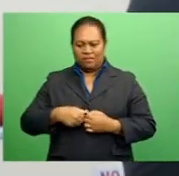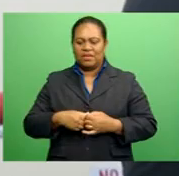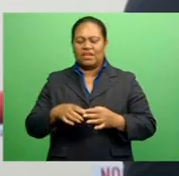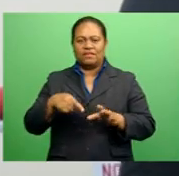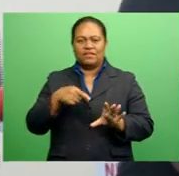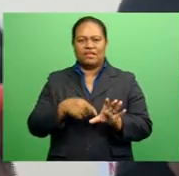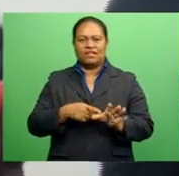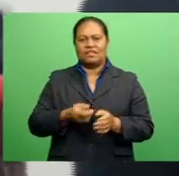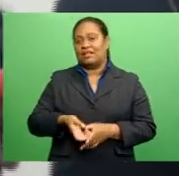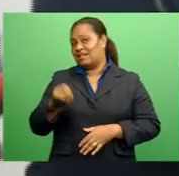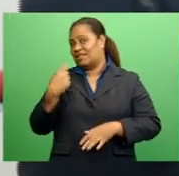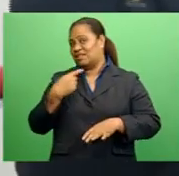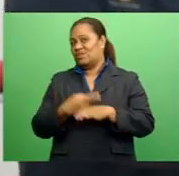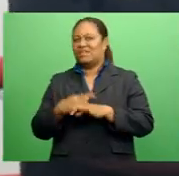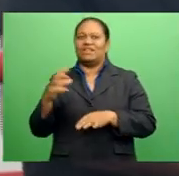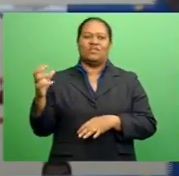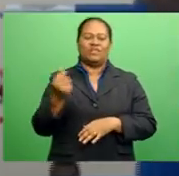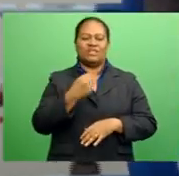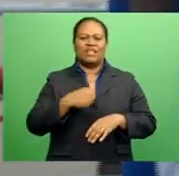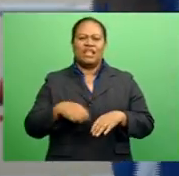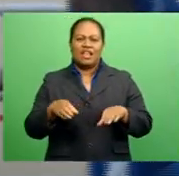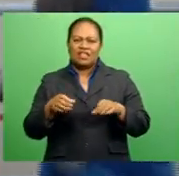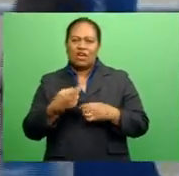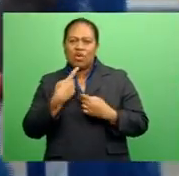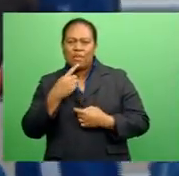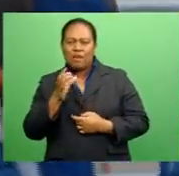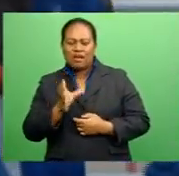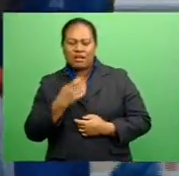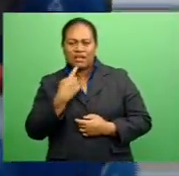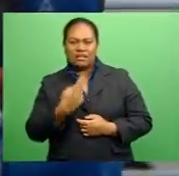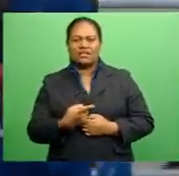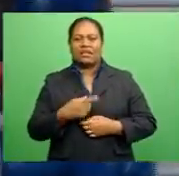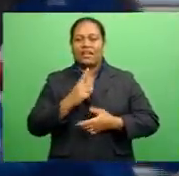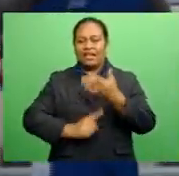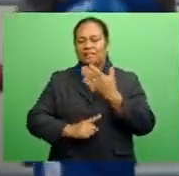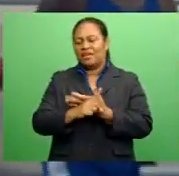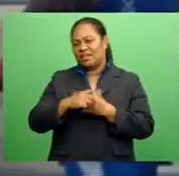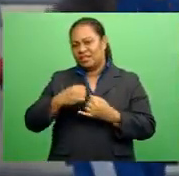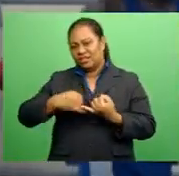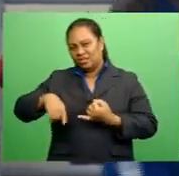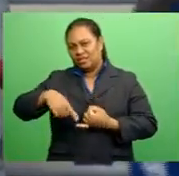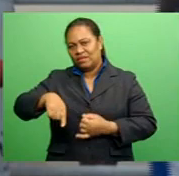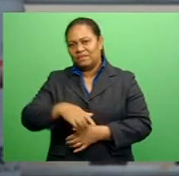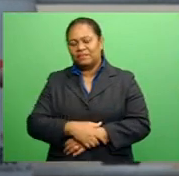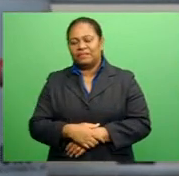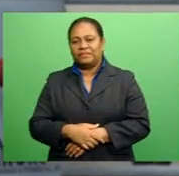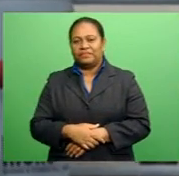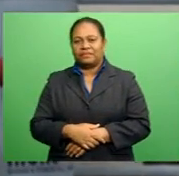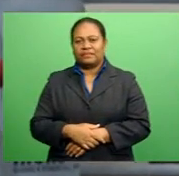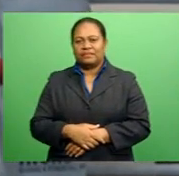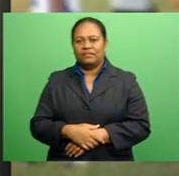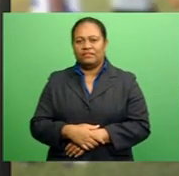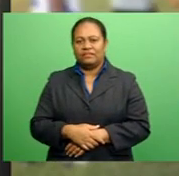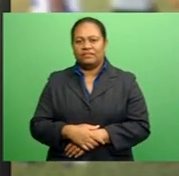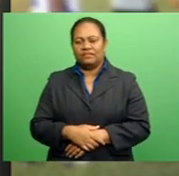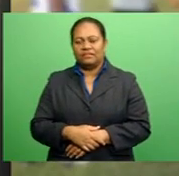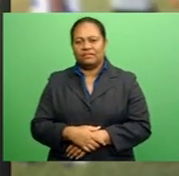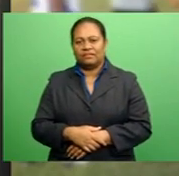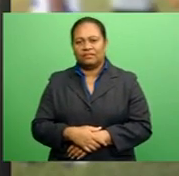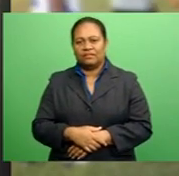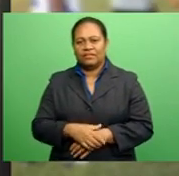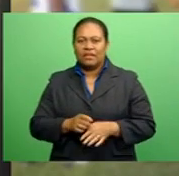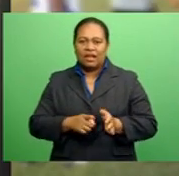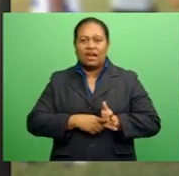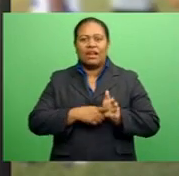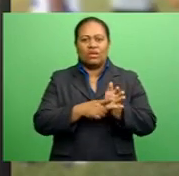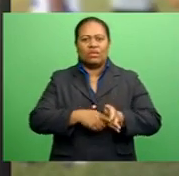Championship last week at the Commander Stan Brown Gym in Suva. Venina Rakotonga, FBC Sports. The